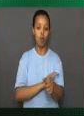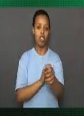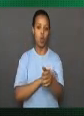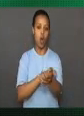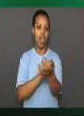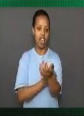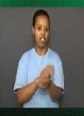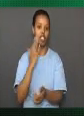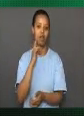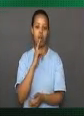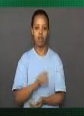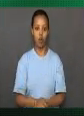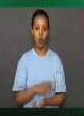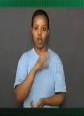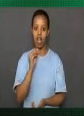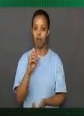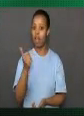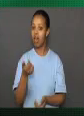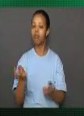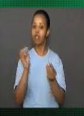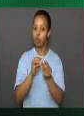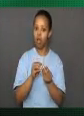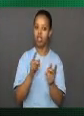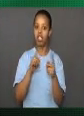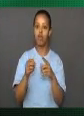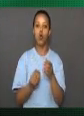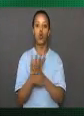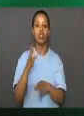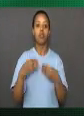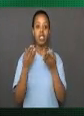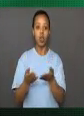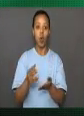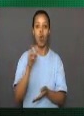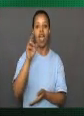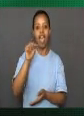energy, and to provide a source